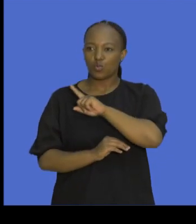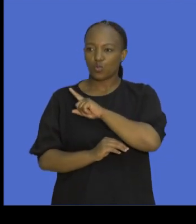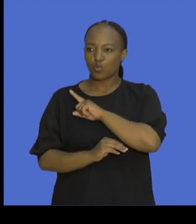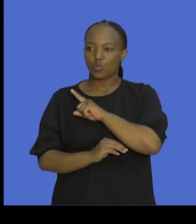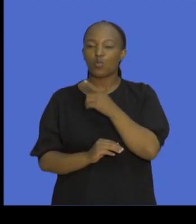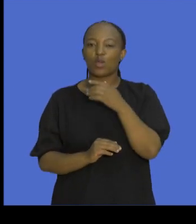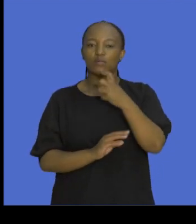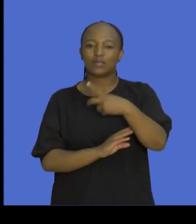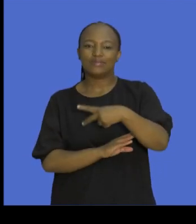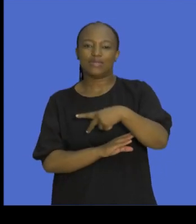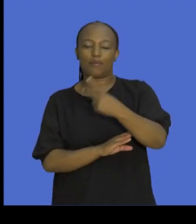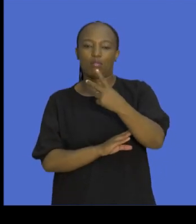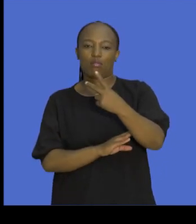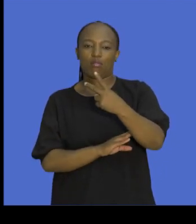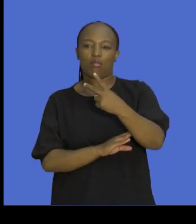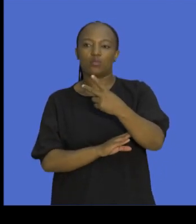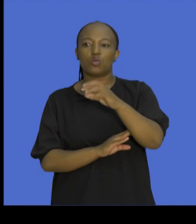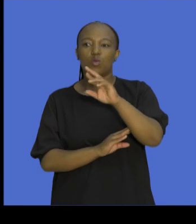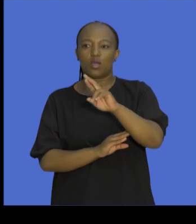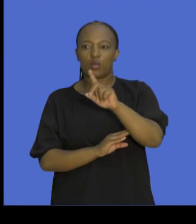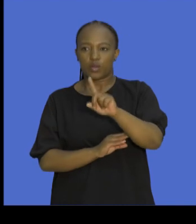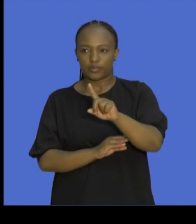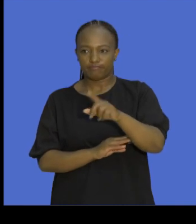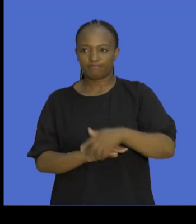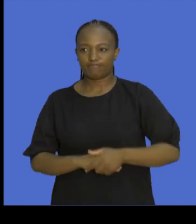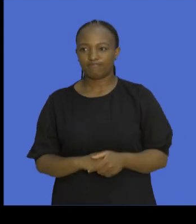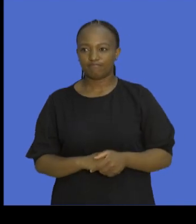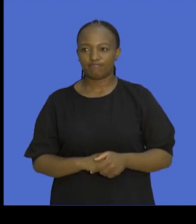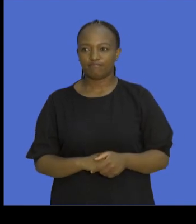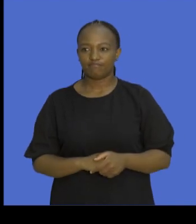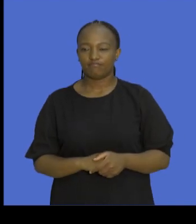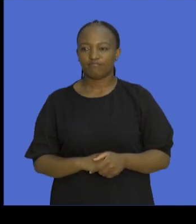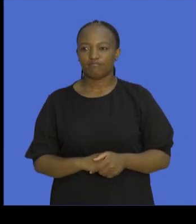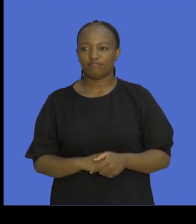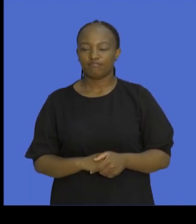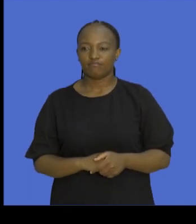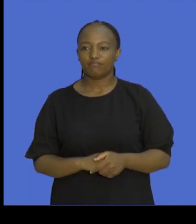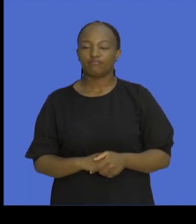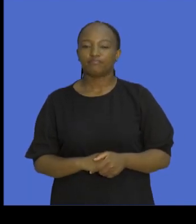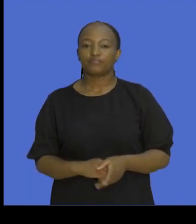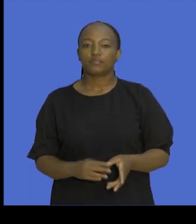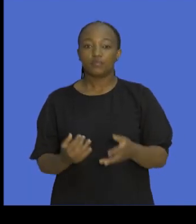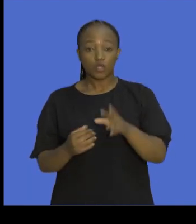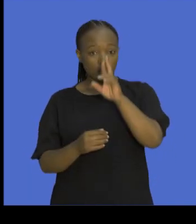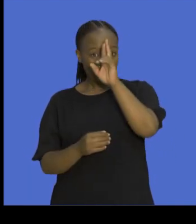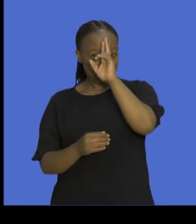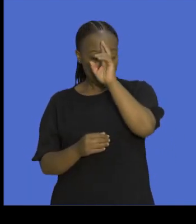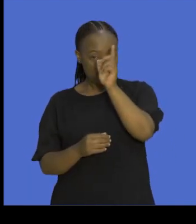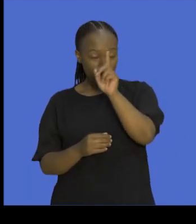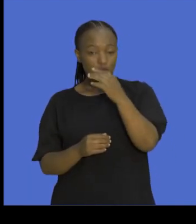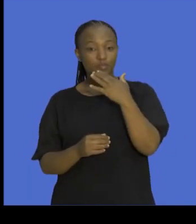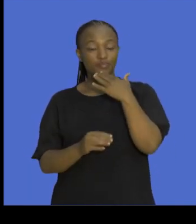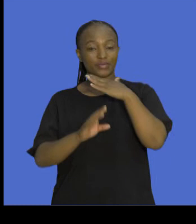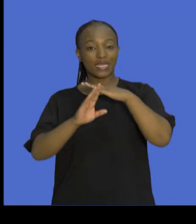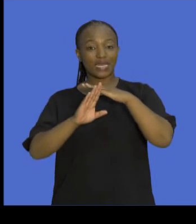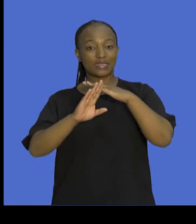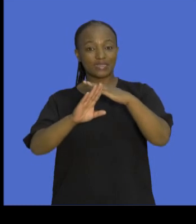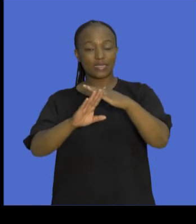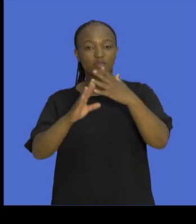R2, because R2 is twice R1. All right, okay. And then we also recall